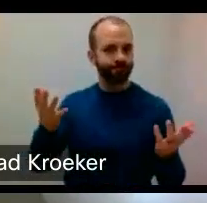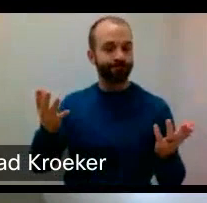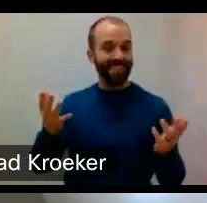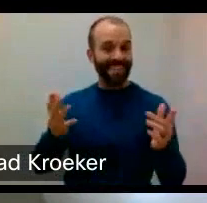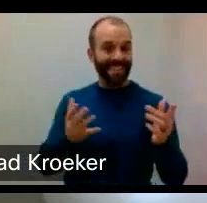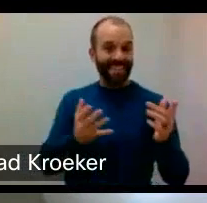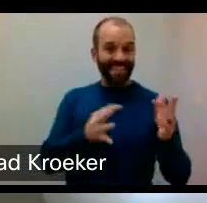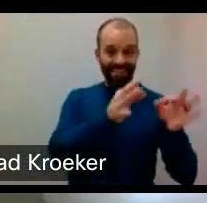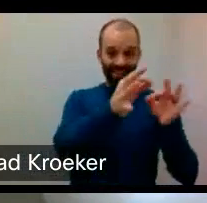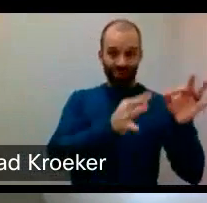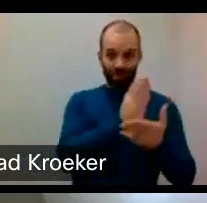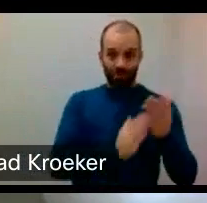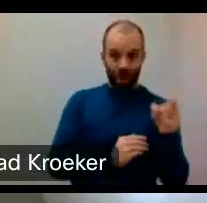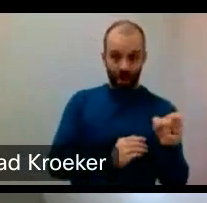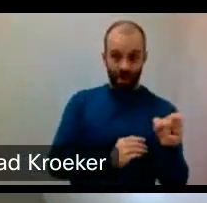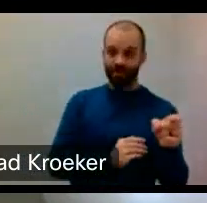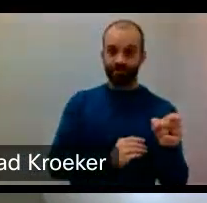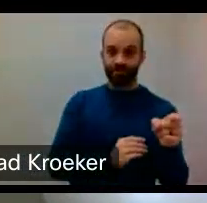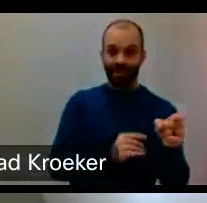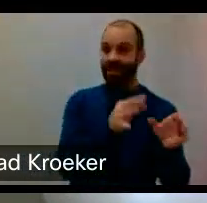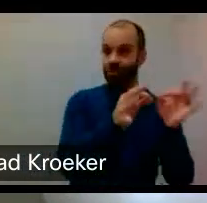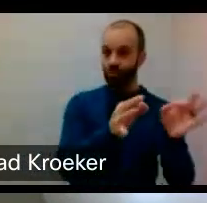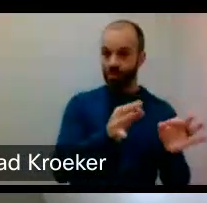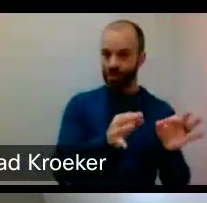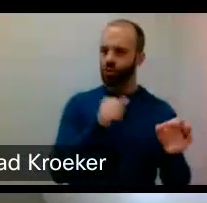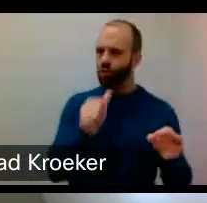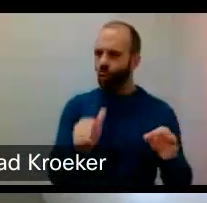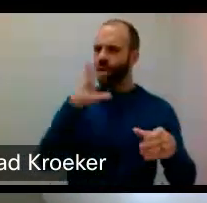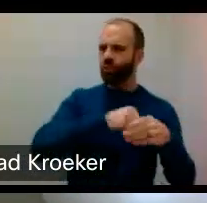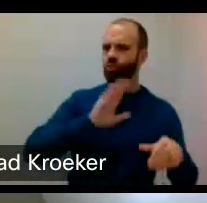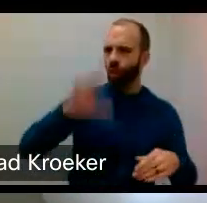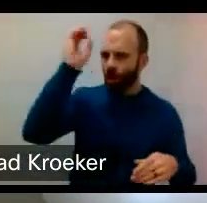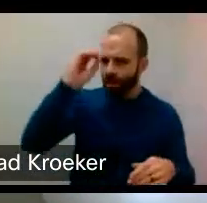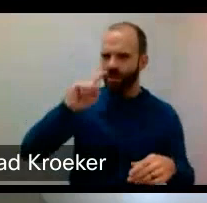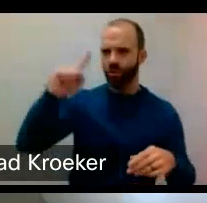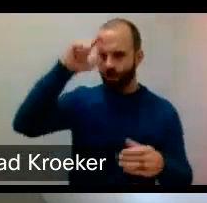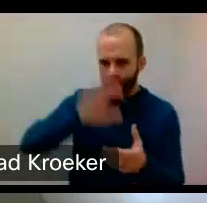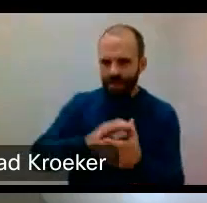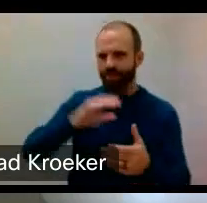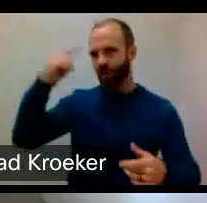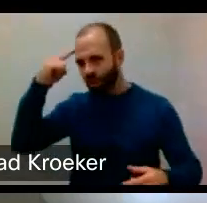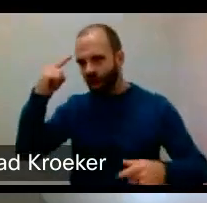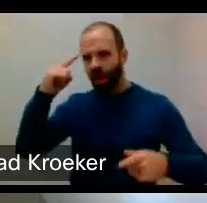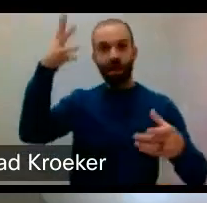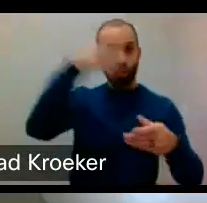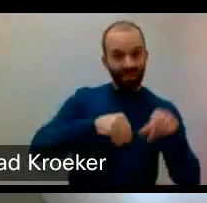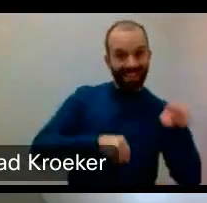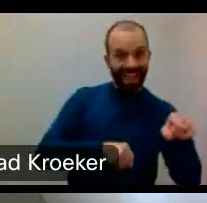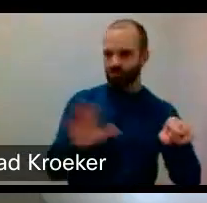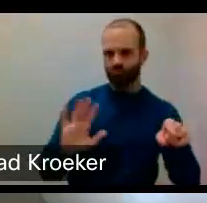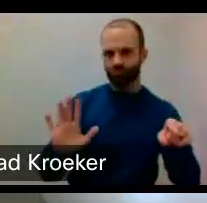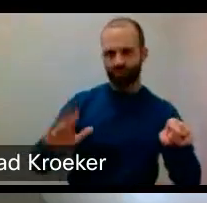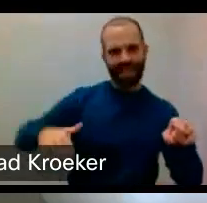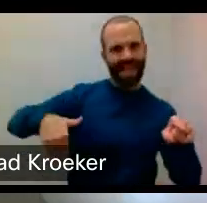This again, this part of the reflection, the description part, would not be where you would say that. At